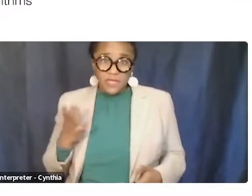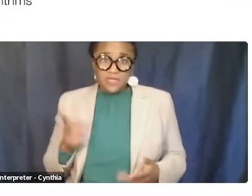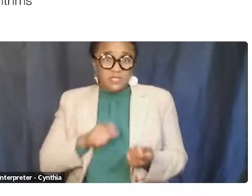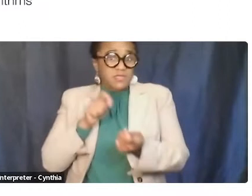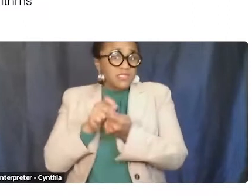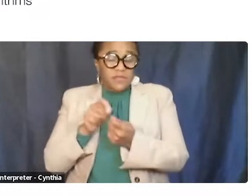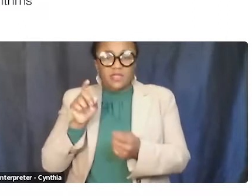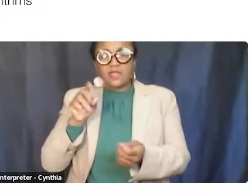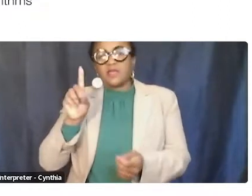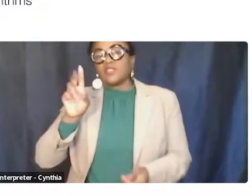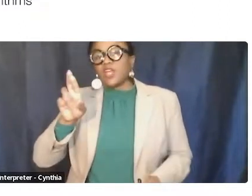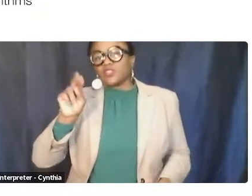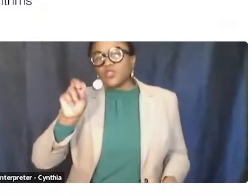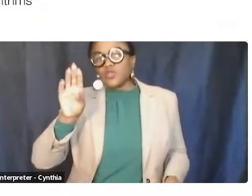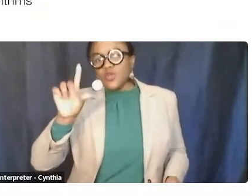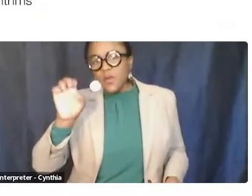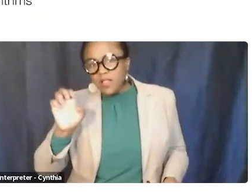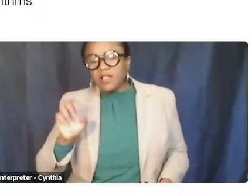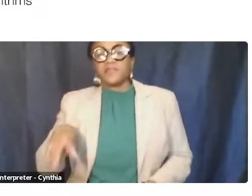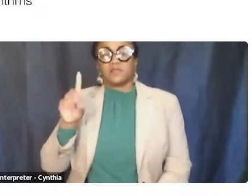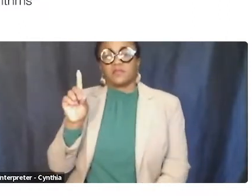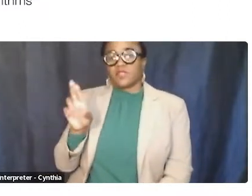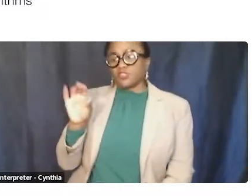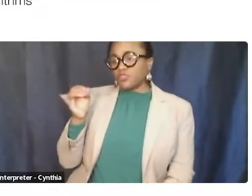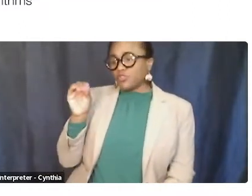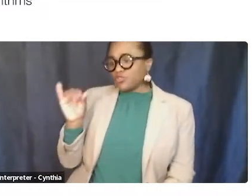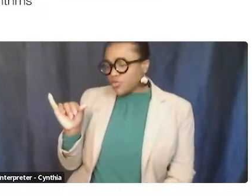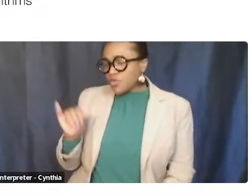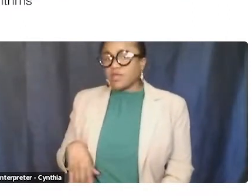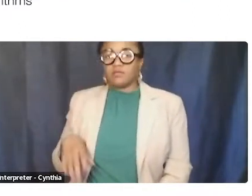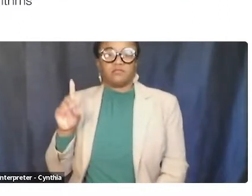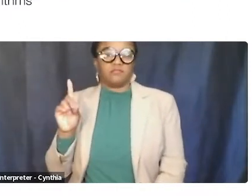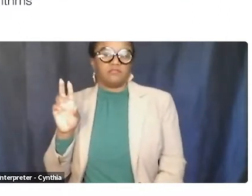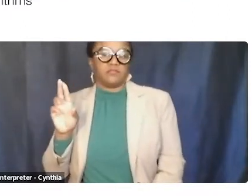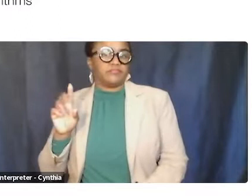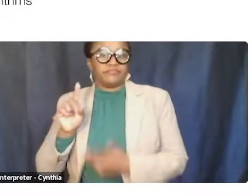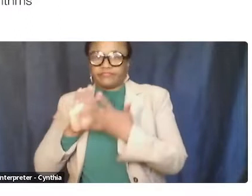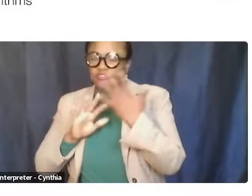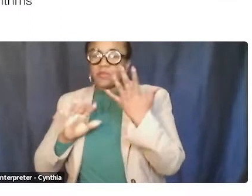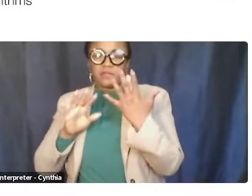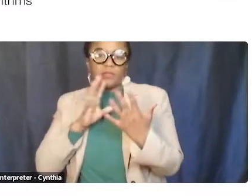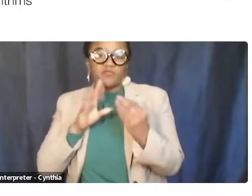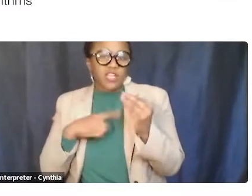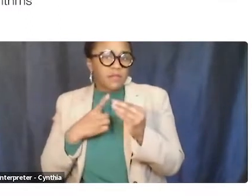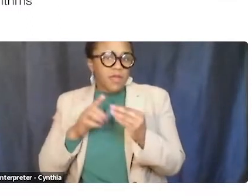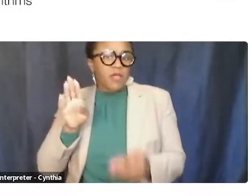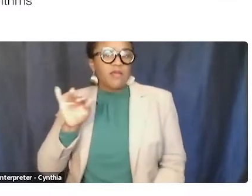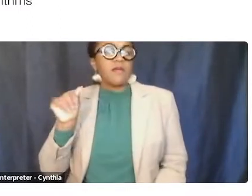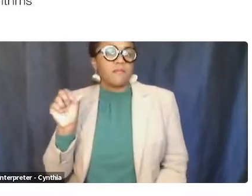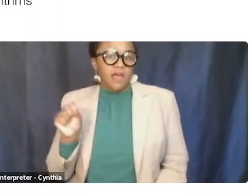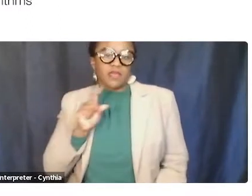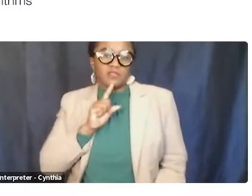Dr. Noble, Dr. Joy, Dr. Ruman Chowdhury, so many people have been talking about this bias for a really